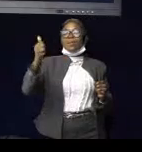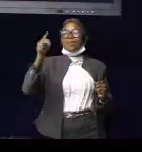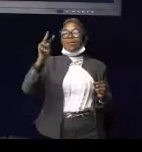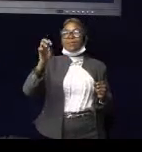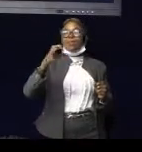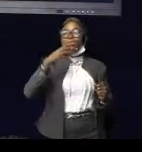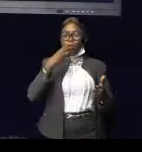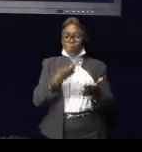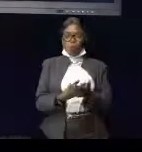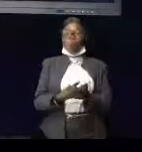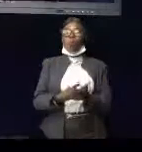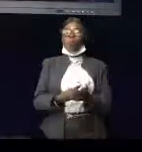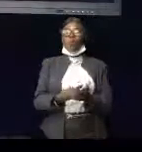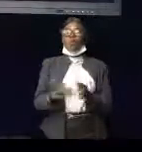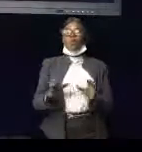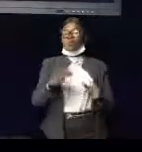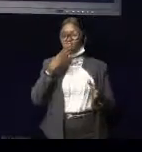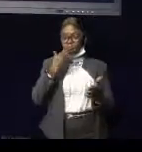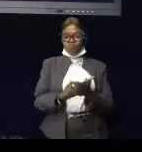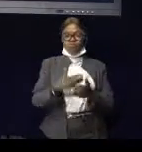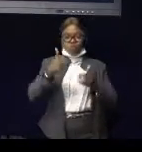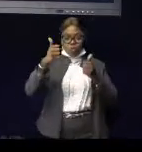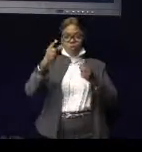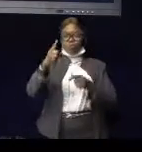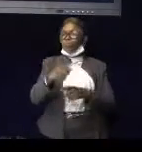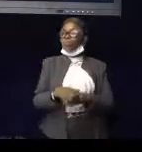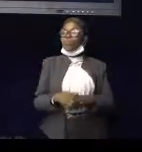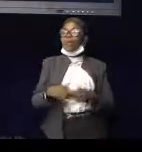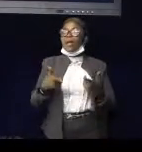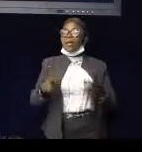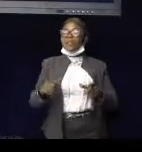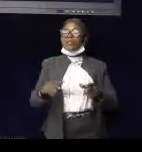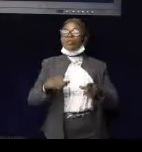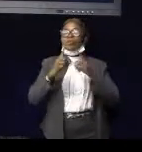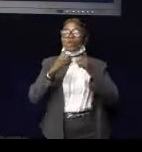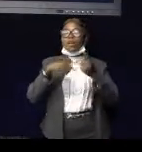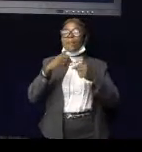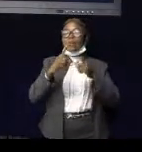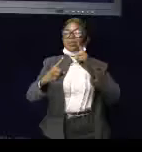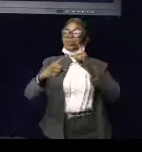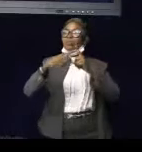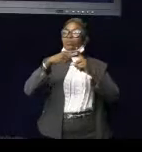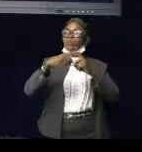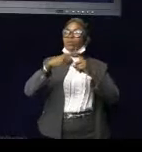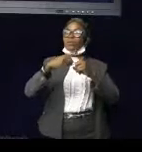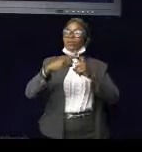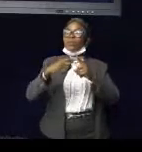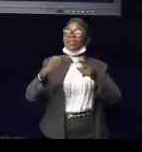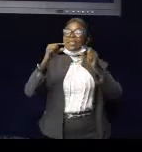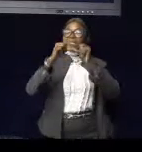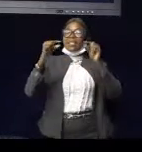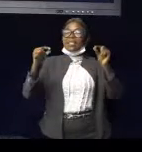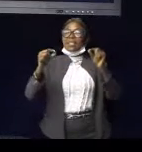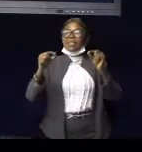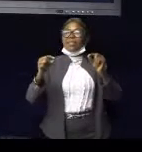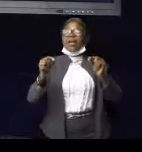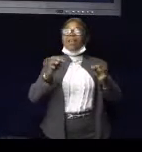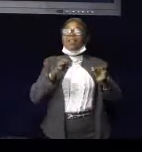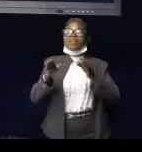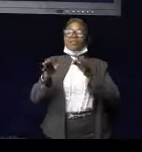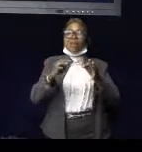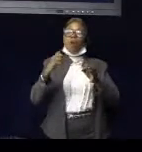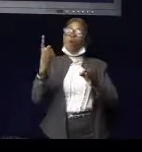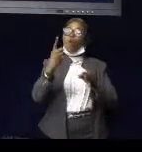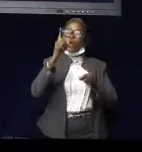superlative. Well done. Good job, you. Now, let's talk about the positive. The positive degree describes only one